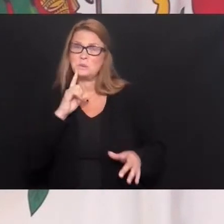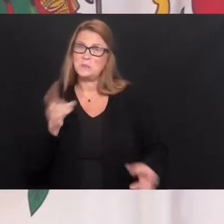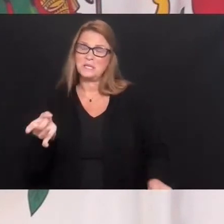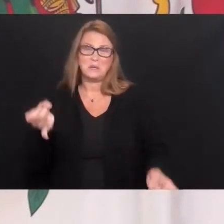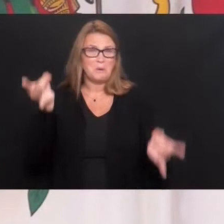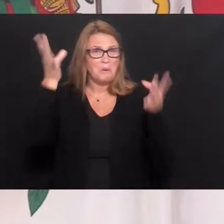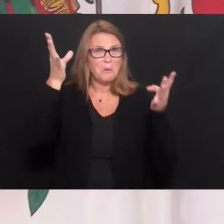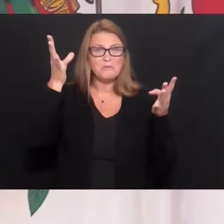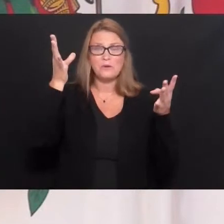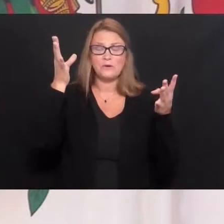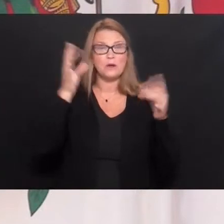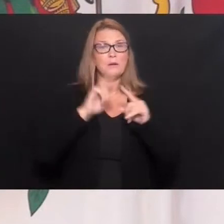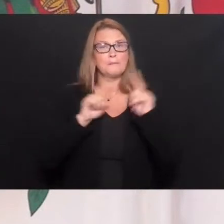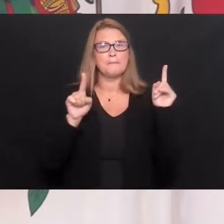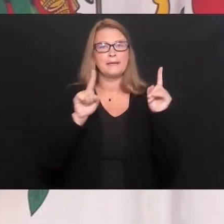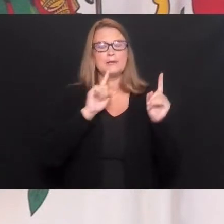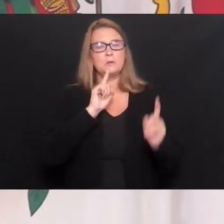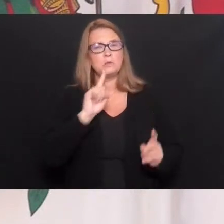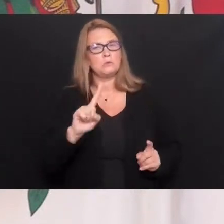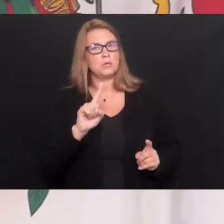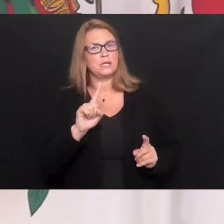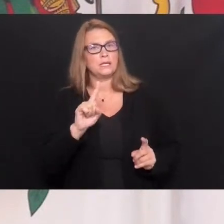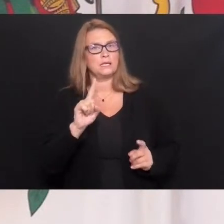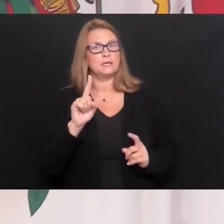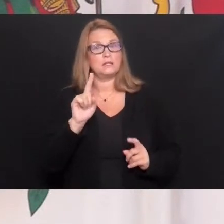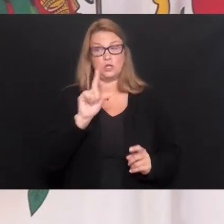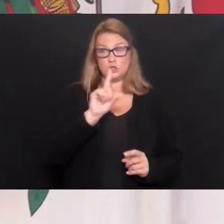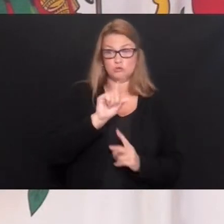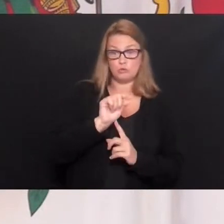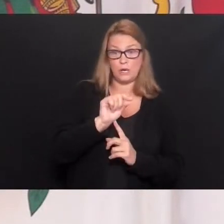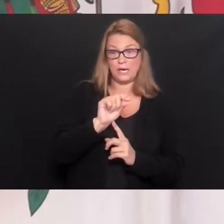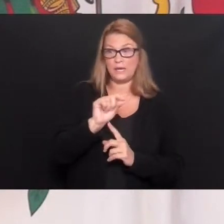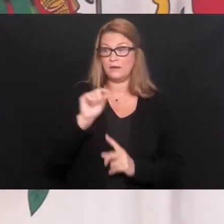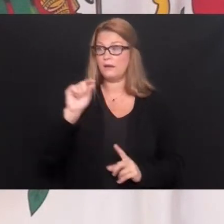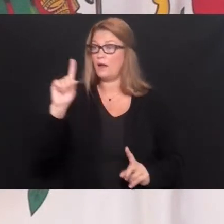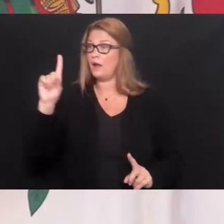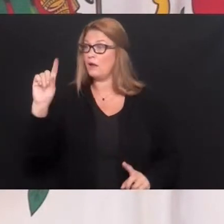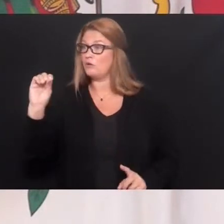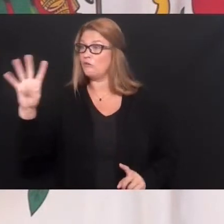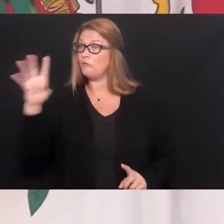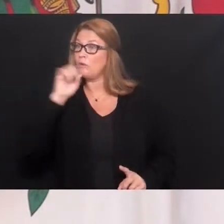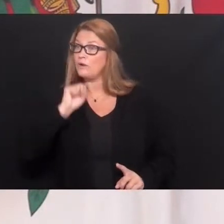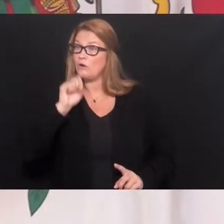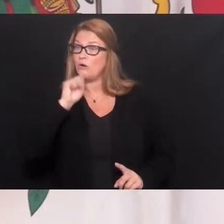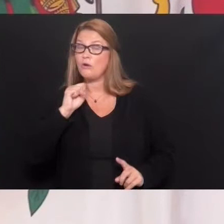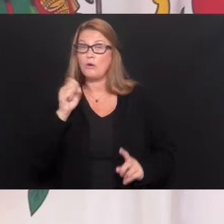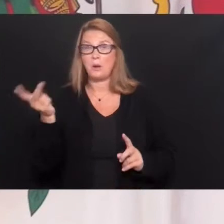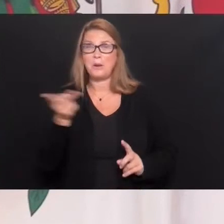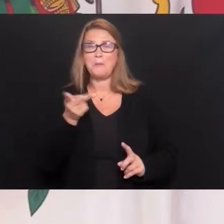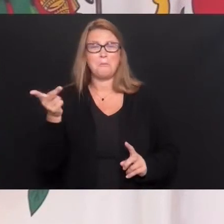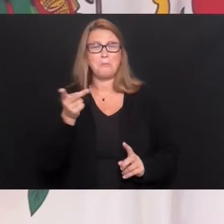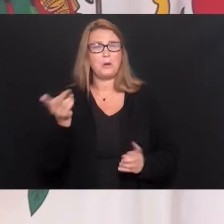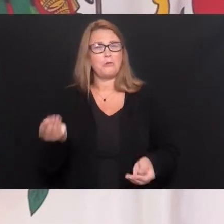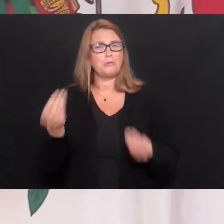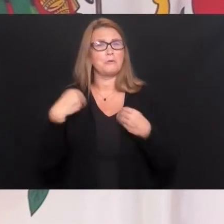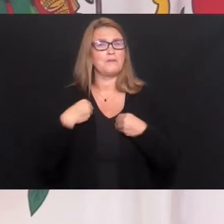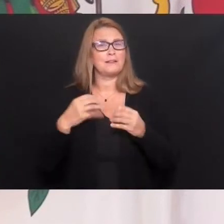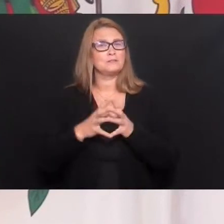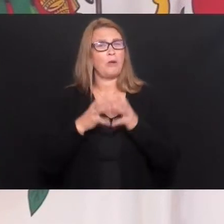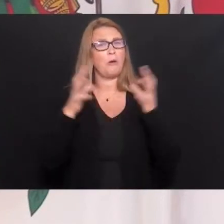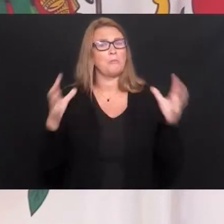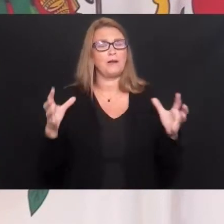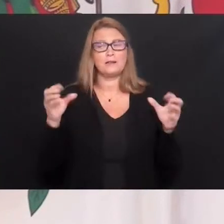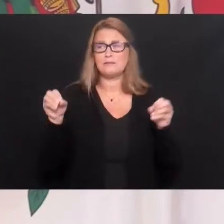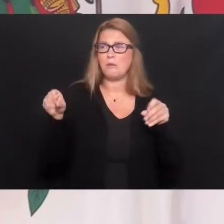comprehension. But really and truly, whether it's the 20-year-old or the 104-year-old, we've lost wisdom, we've lost absolute